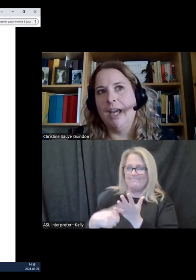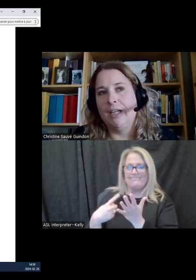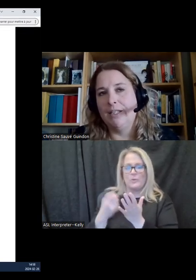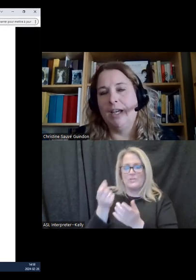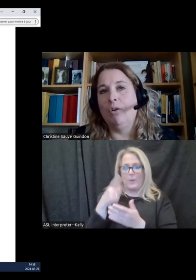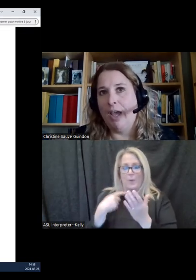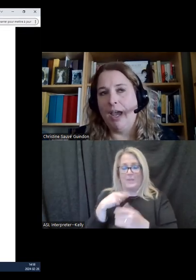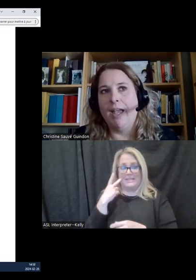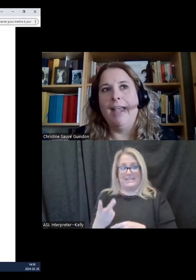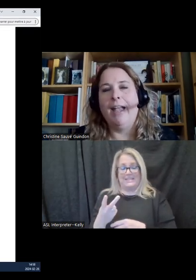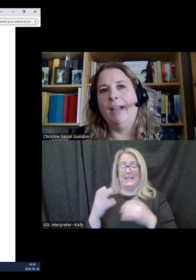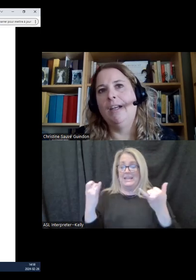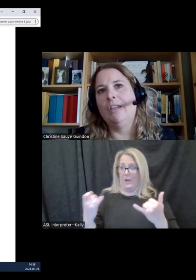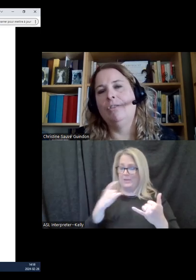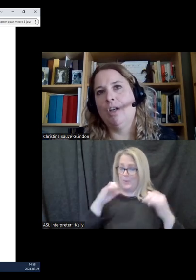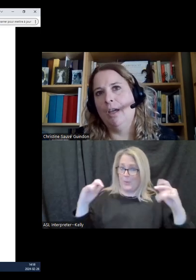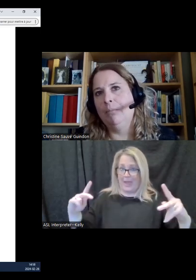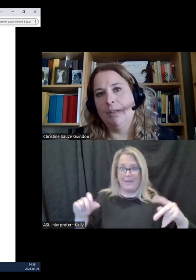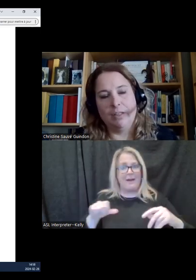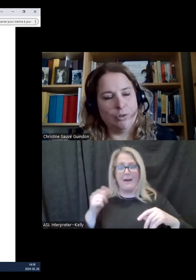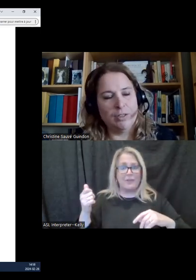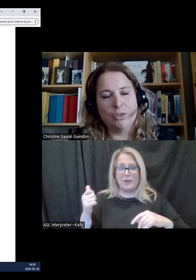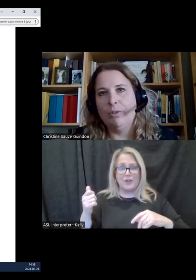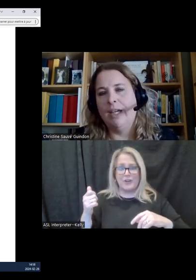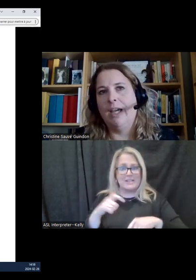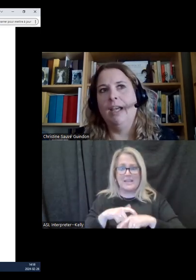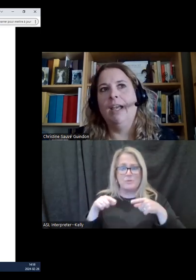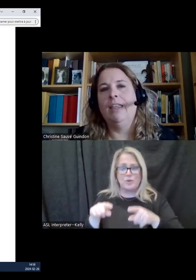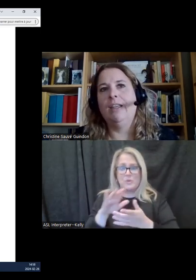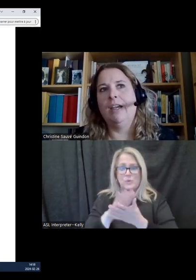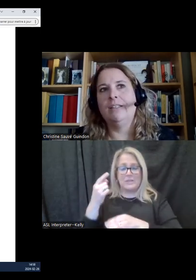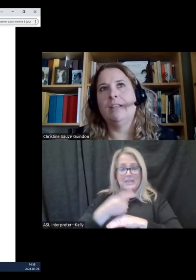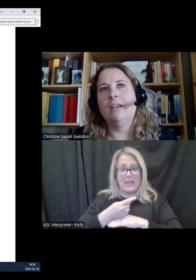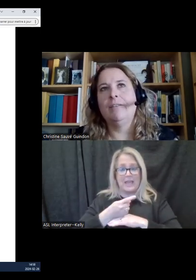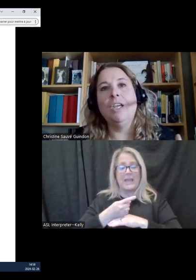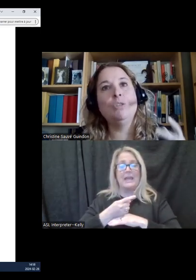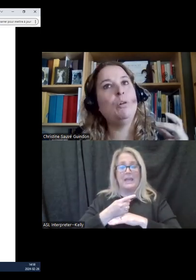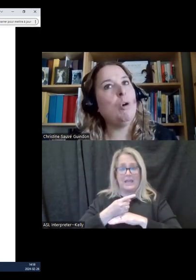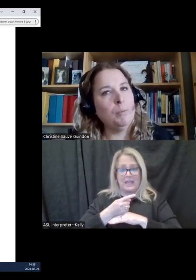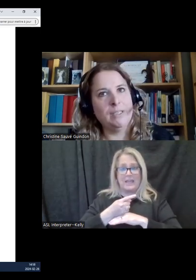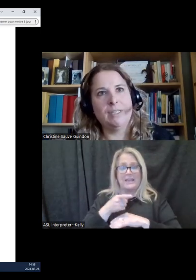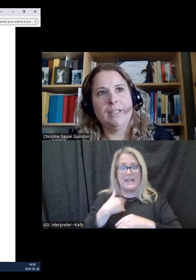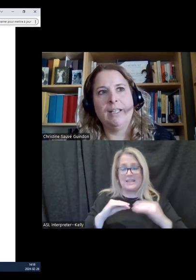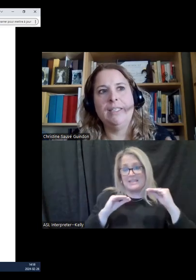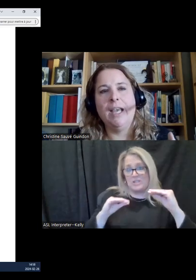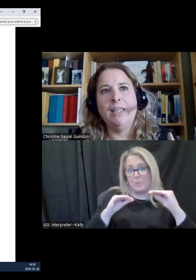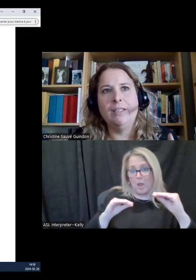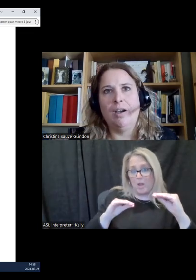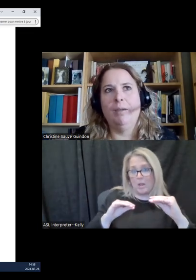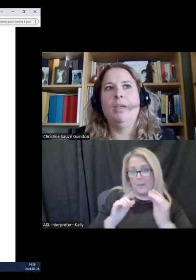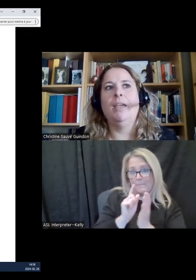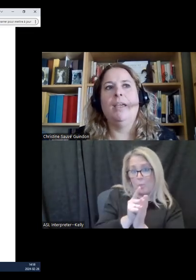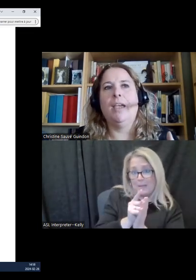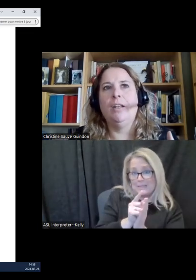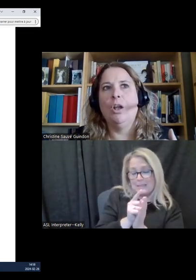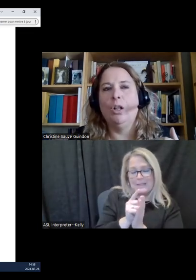you're seeing, I say, okay, any other time during the school day that he has teachable moments, let's take the